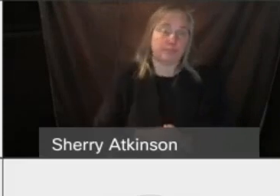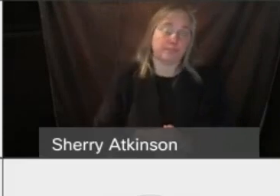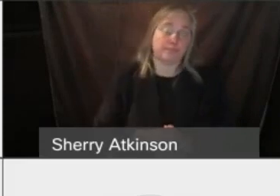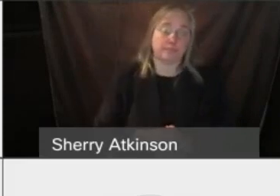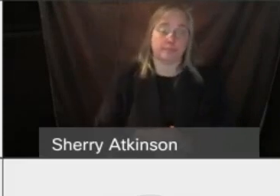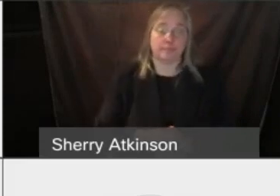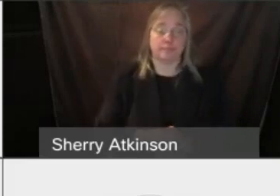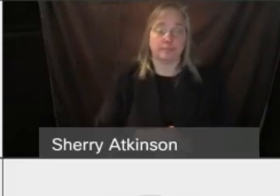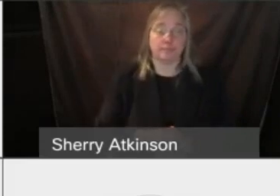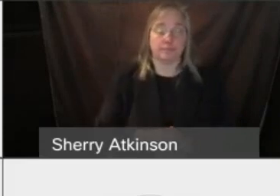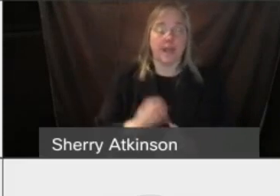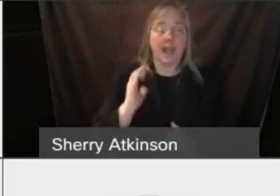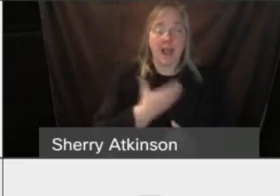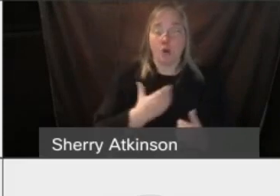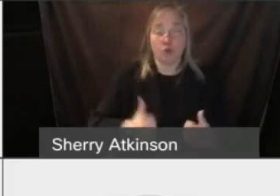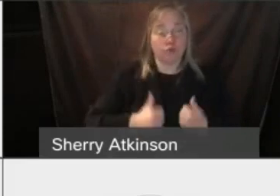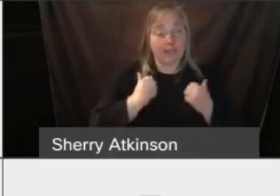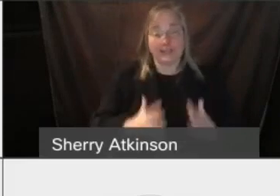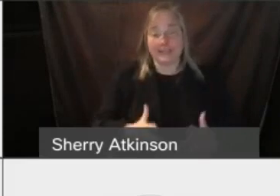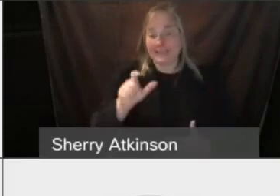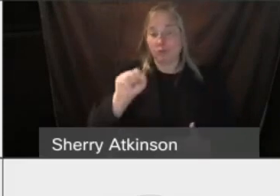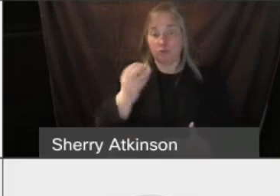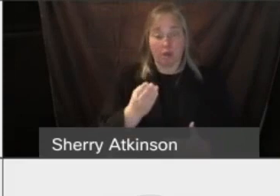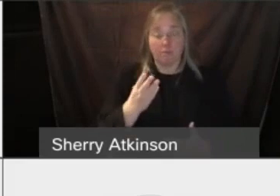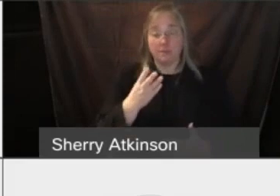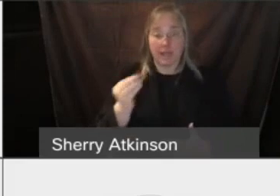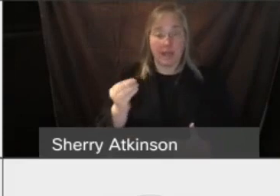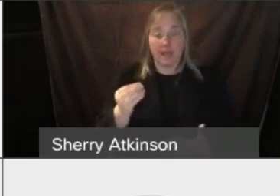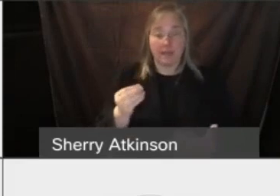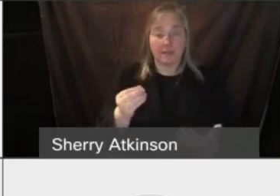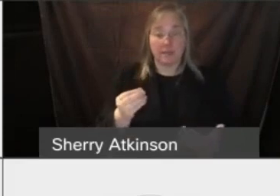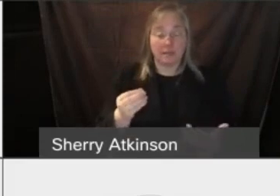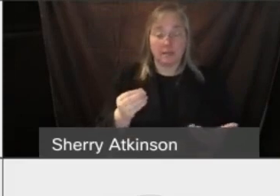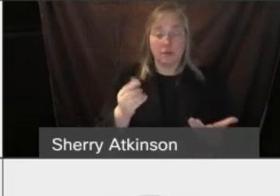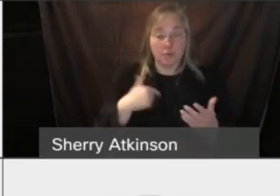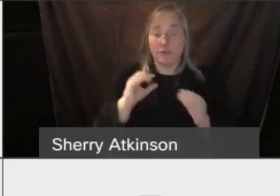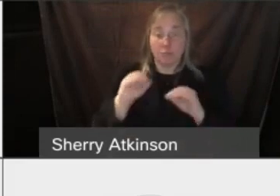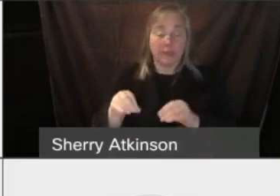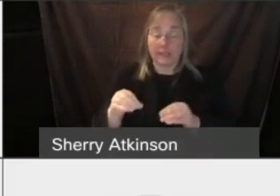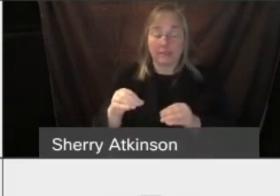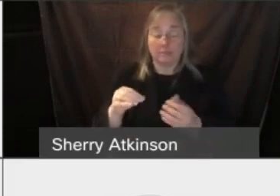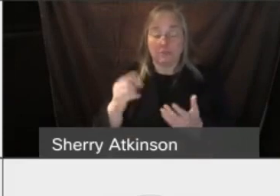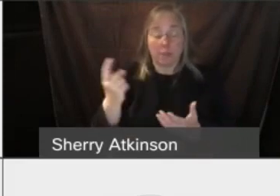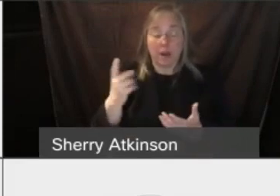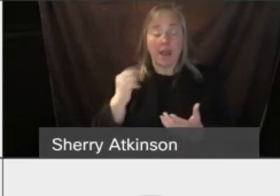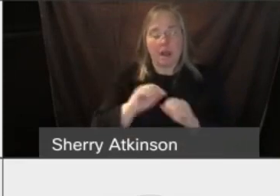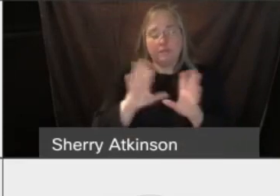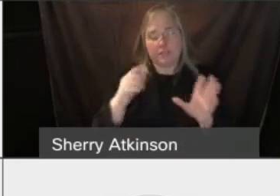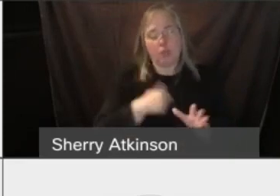Yes, you know, our residents need jobs, and they both have to fit somewhere. And you know, obviously we're in the redevelopment business,